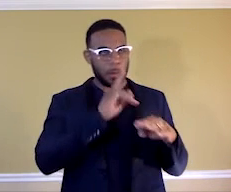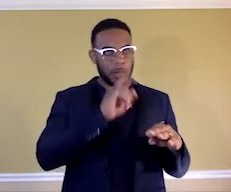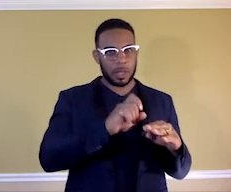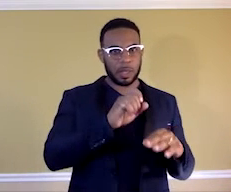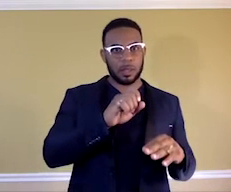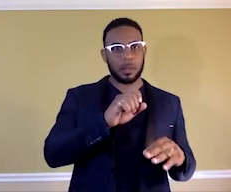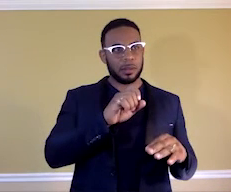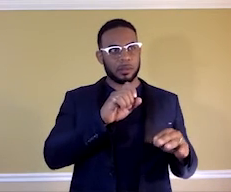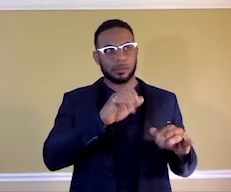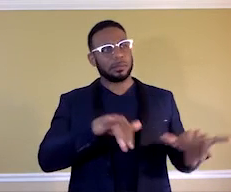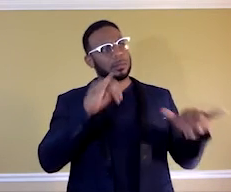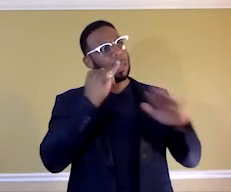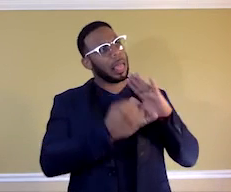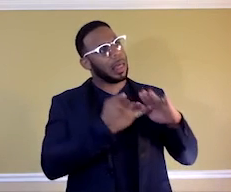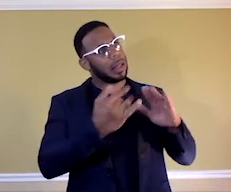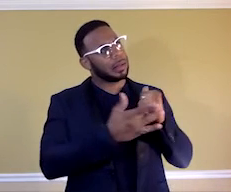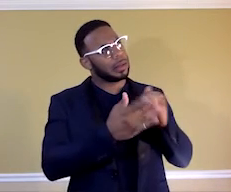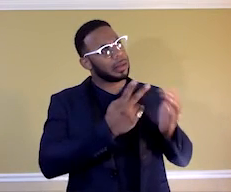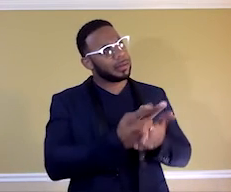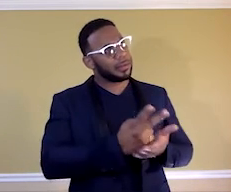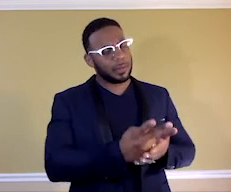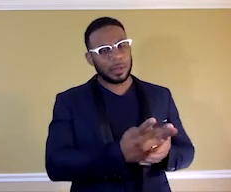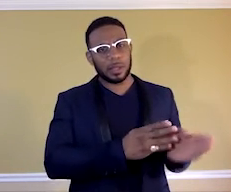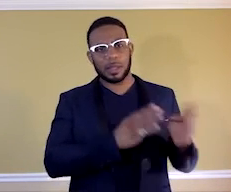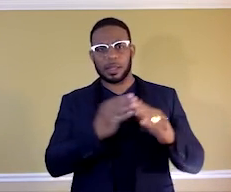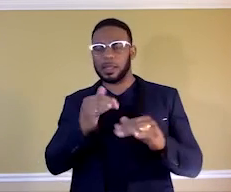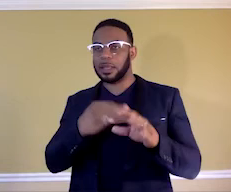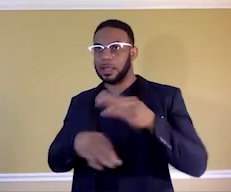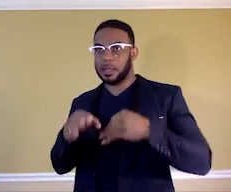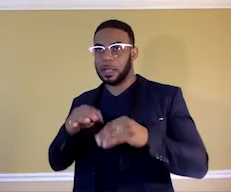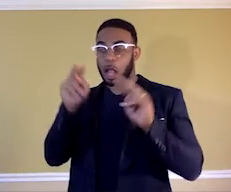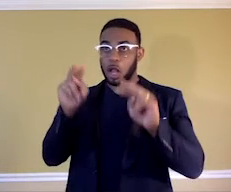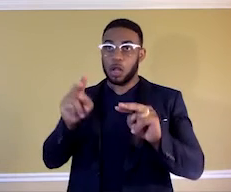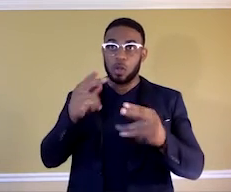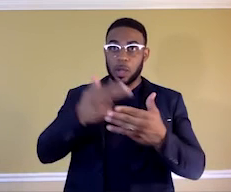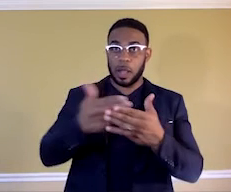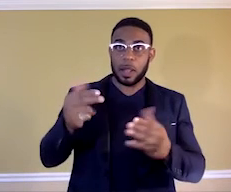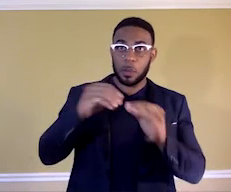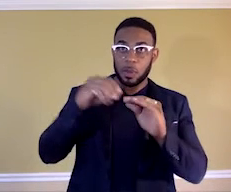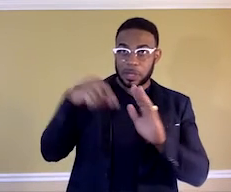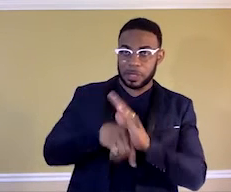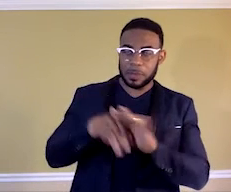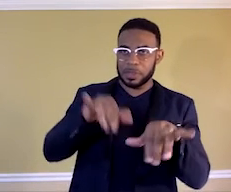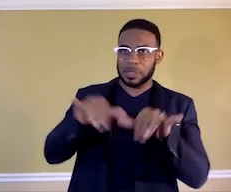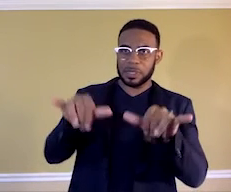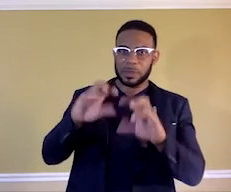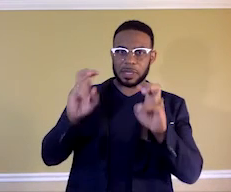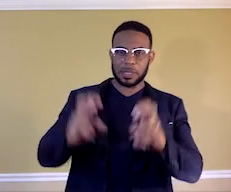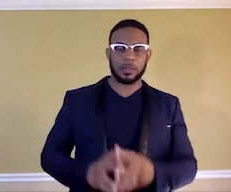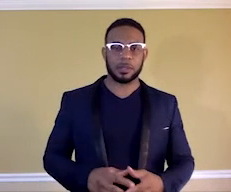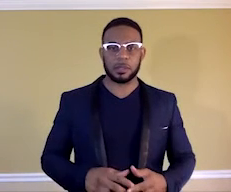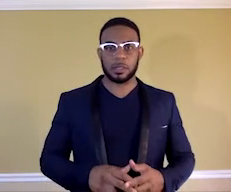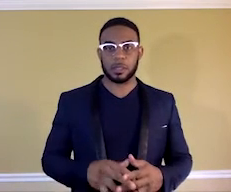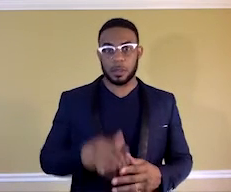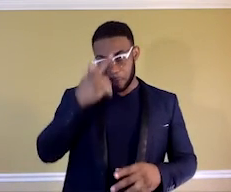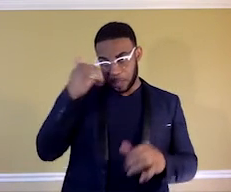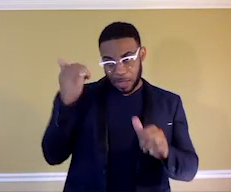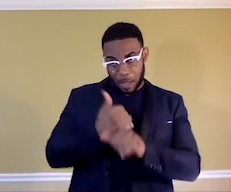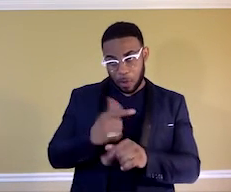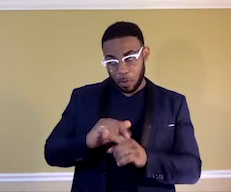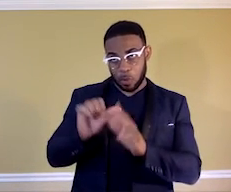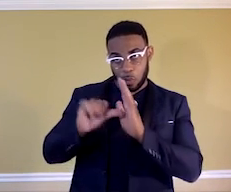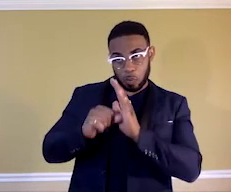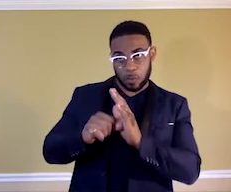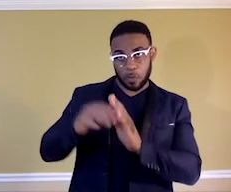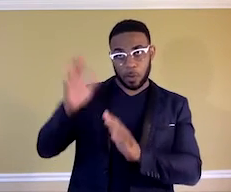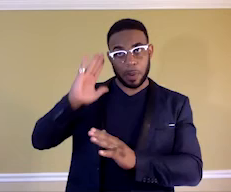bemoaning seemingly isolated technical failings and instead looking to highlight deeper systemic issues. Because algorithms can